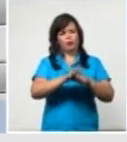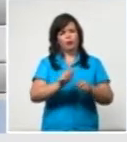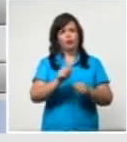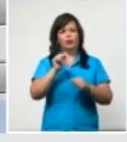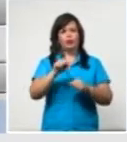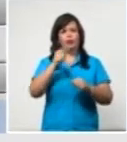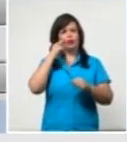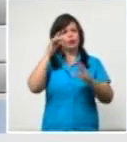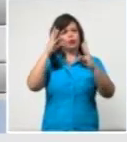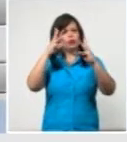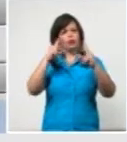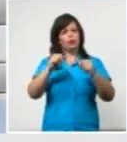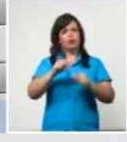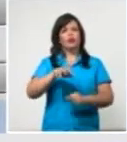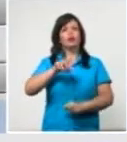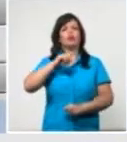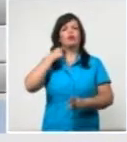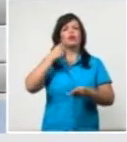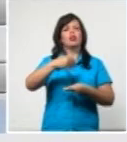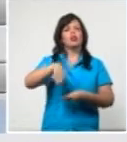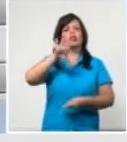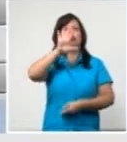4,714,661 confirmed cases,